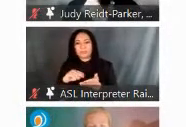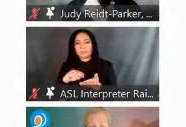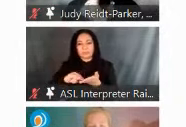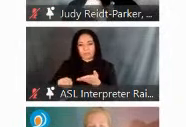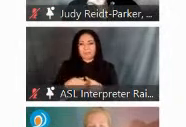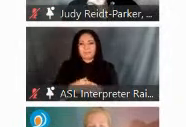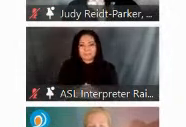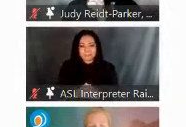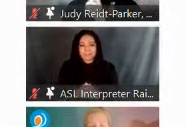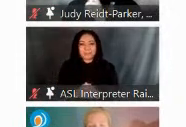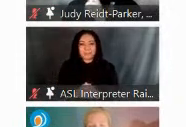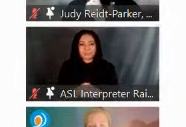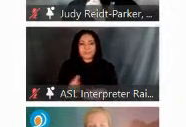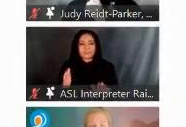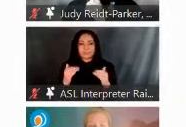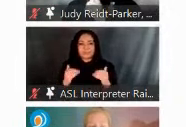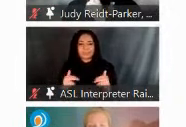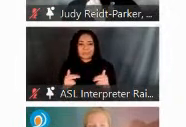Next slide.